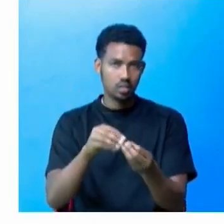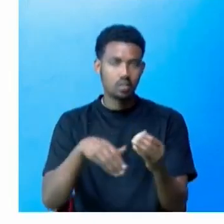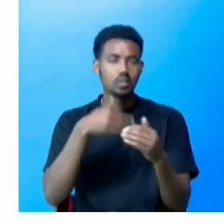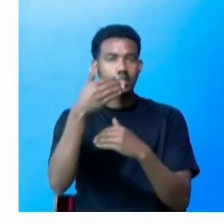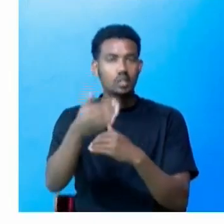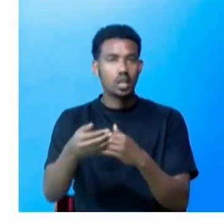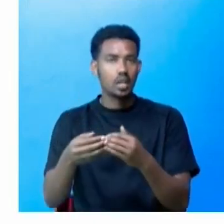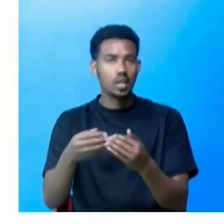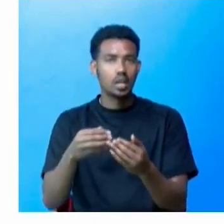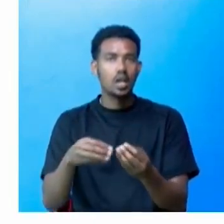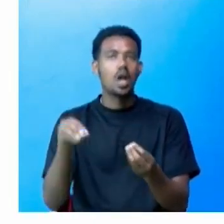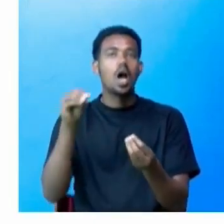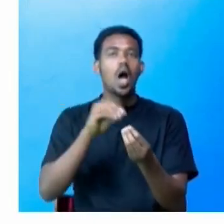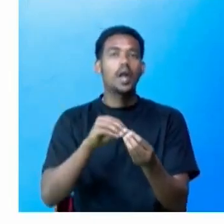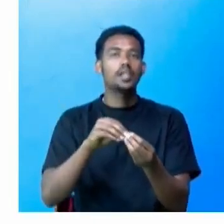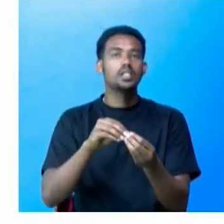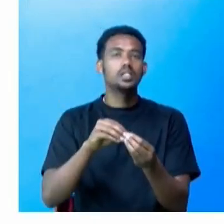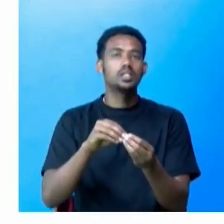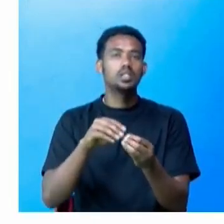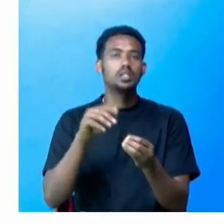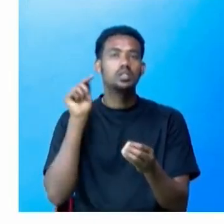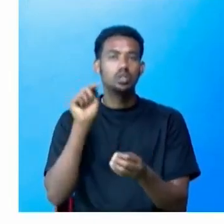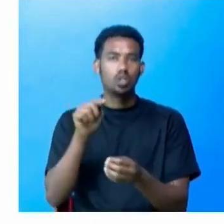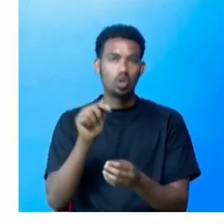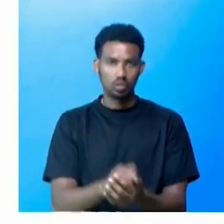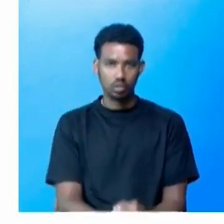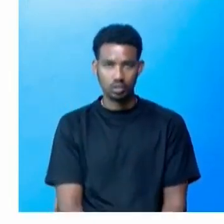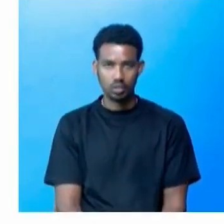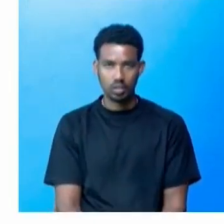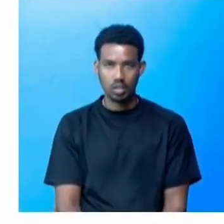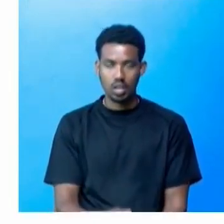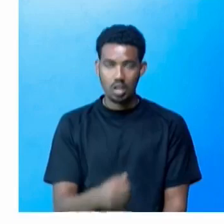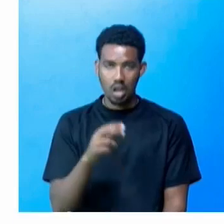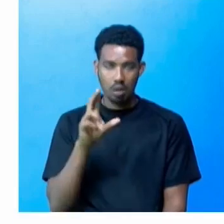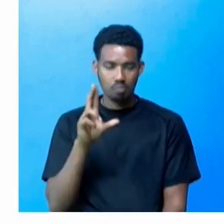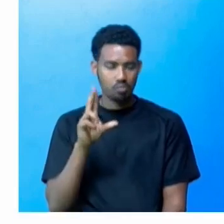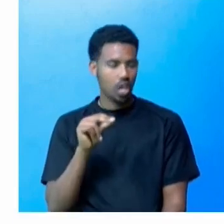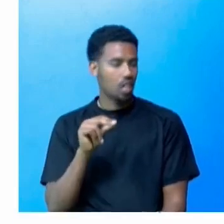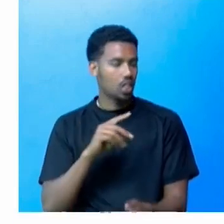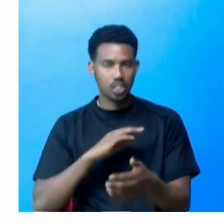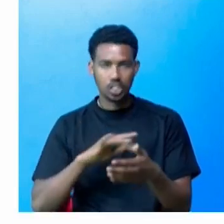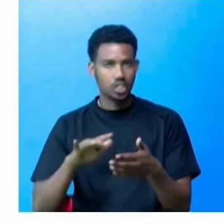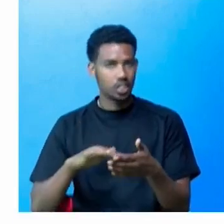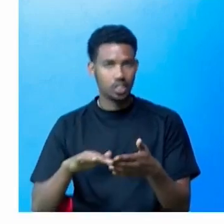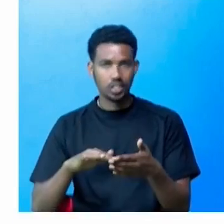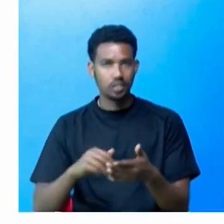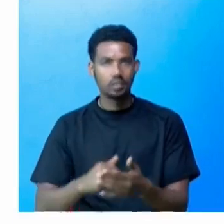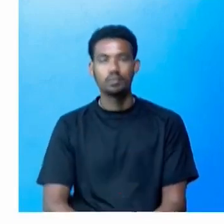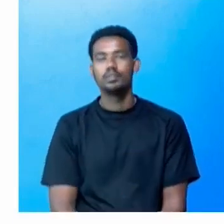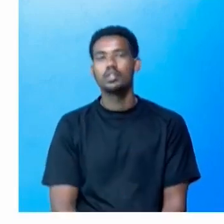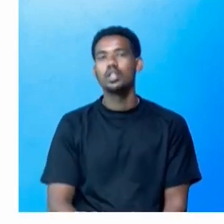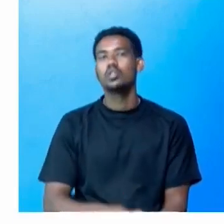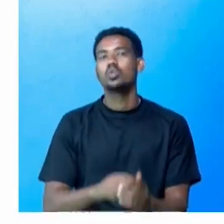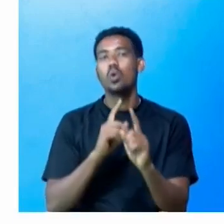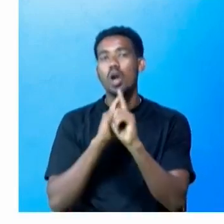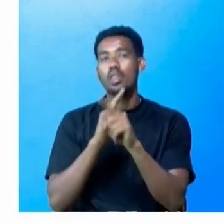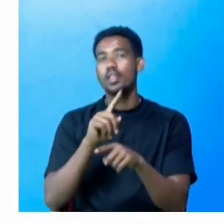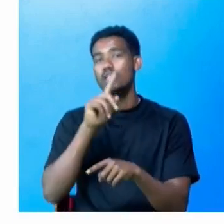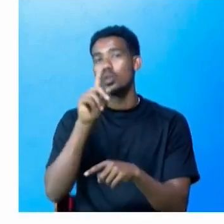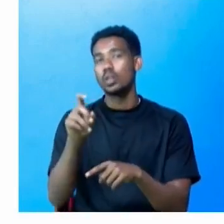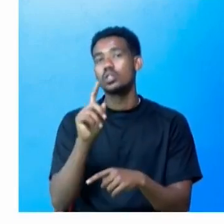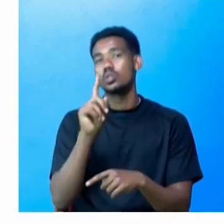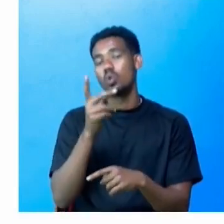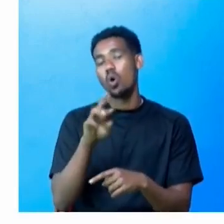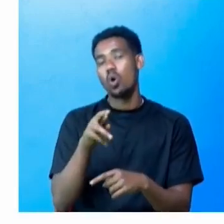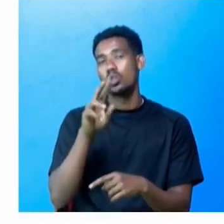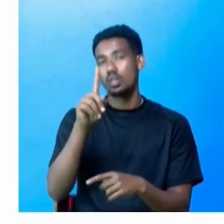also excitement or excited. So look here, students, here is color, here is size, and here is